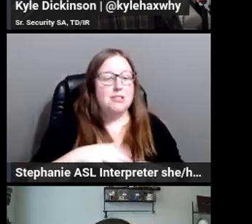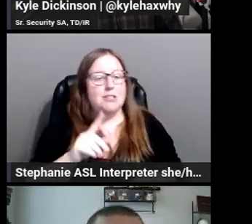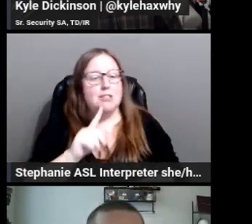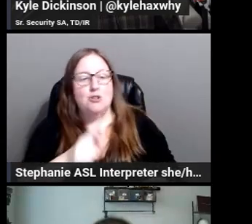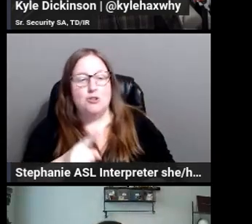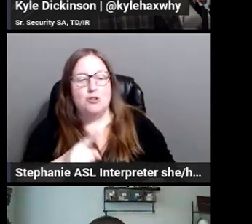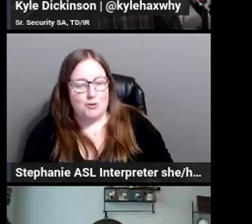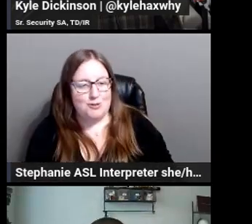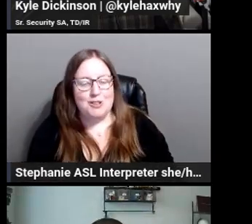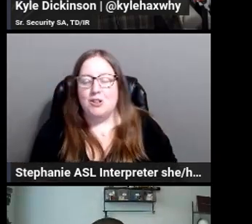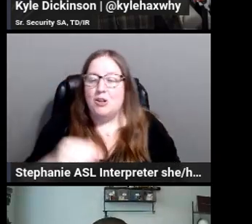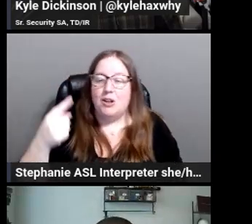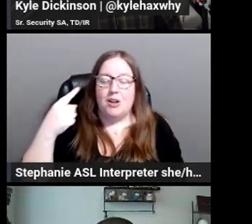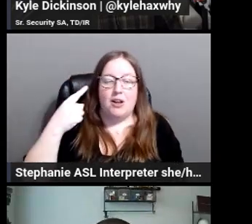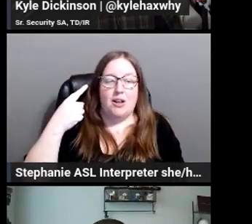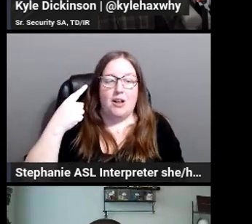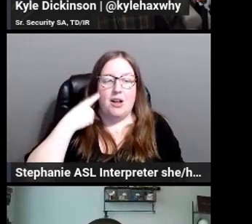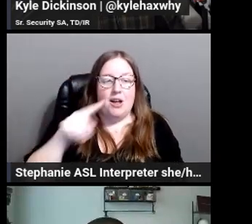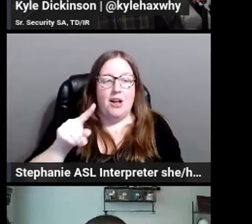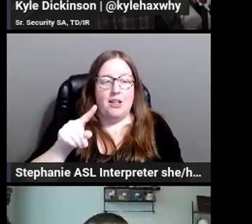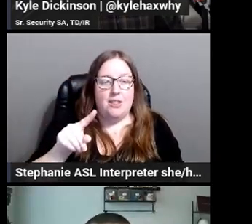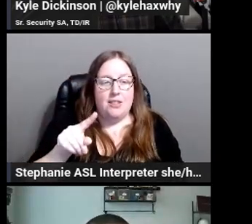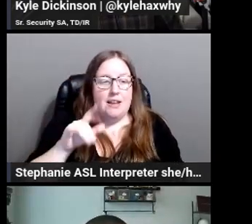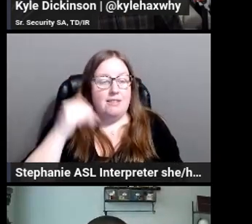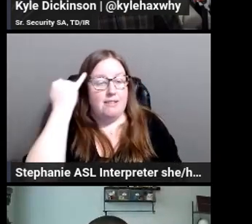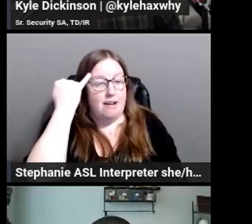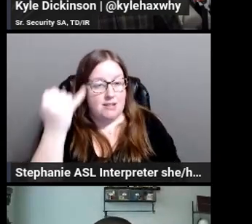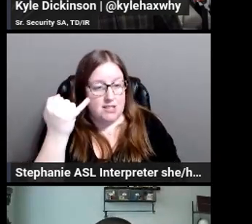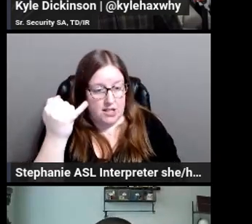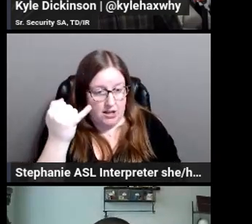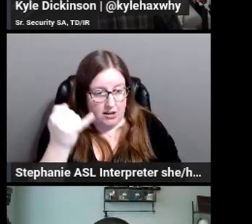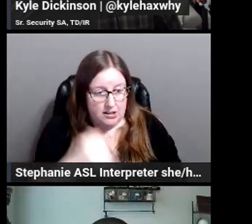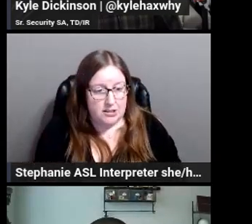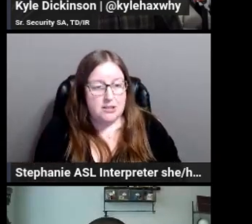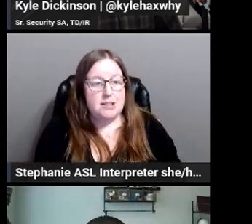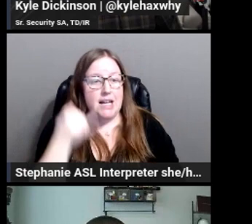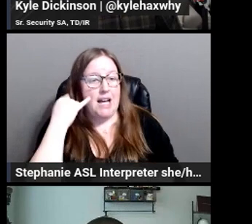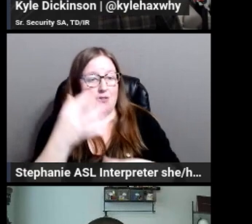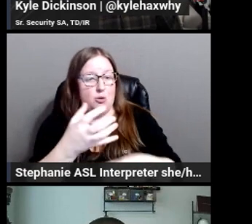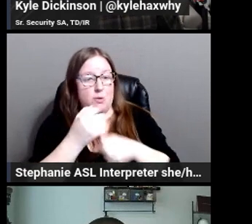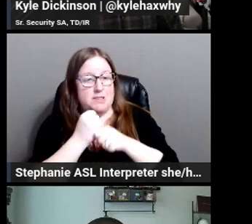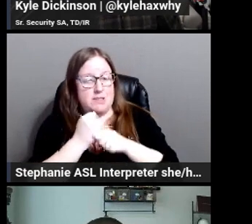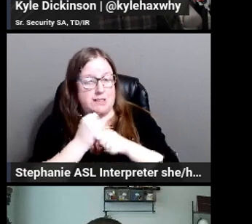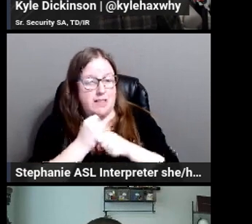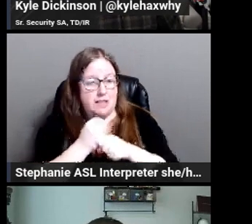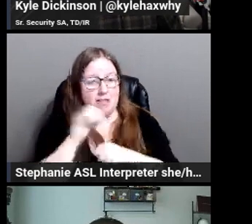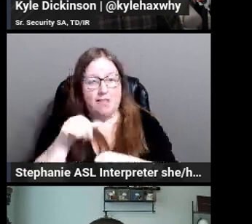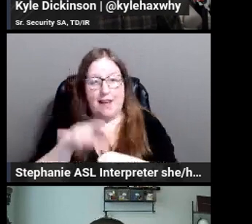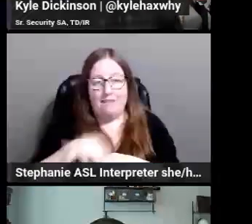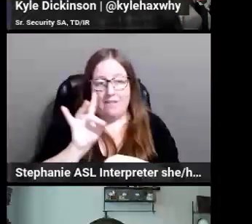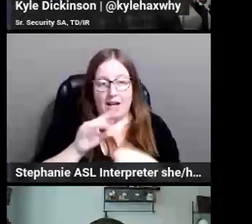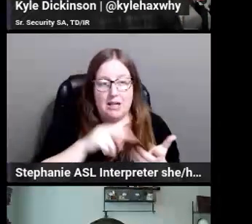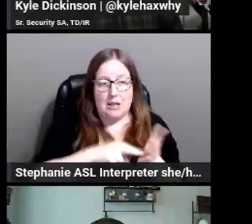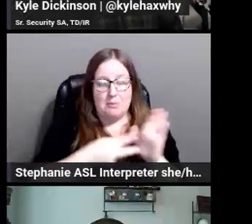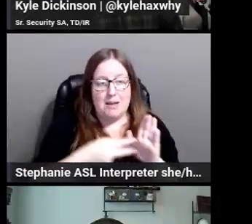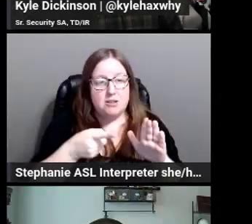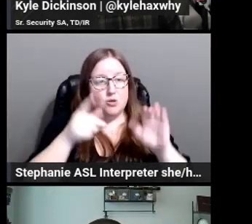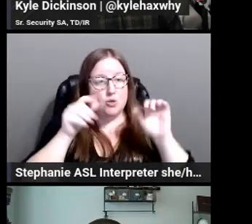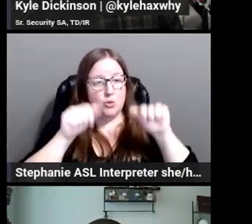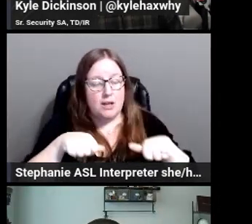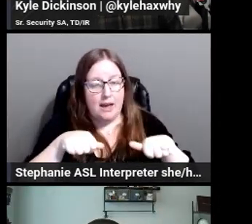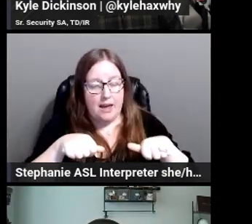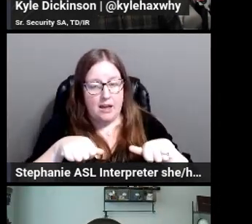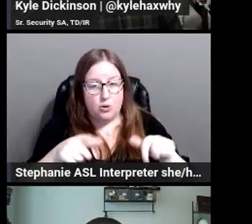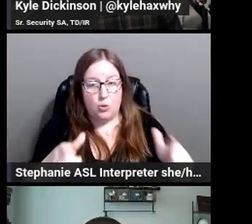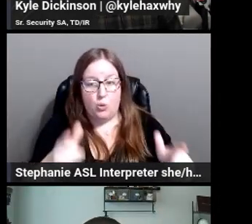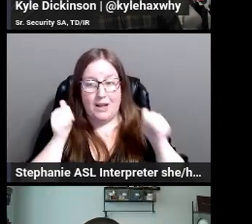Yeah. So I think the idea here is like when you receive these kind of findings, you're able to